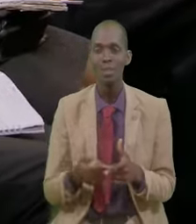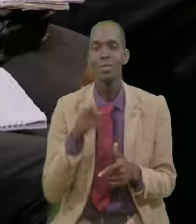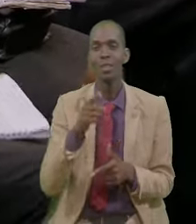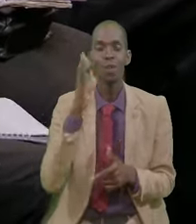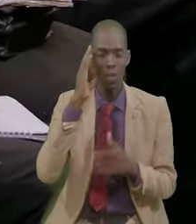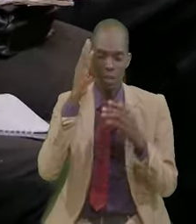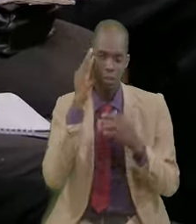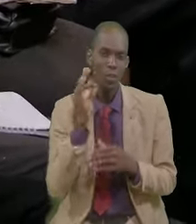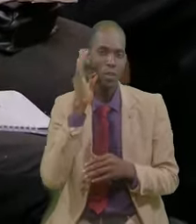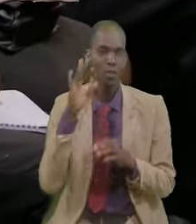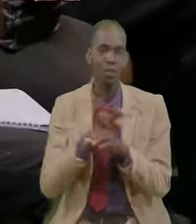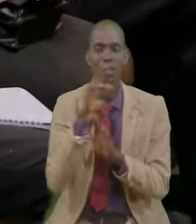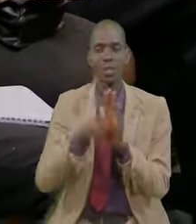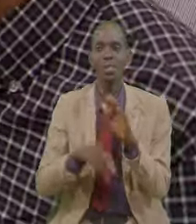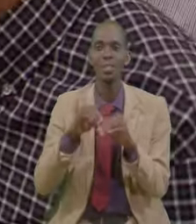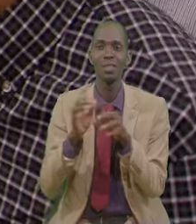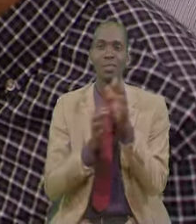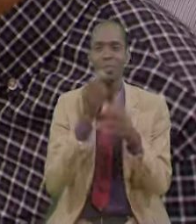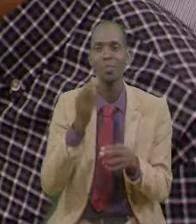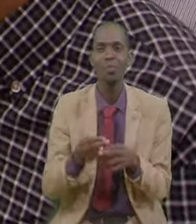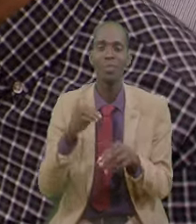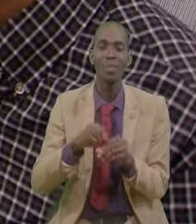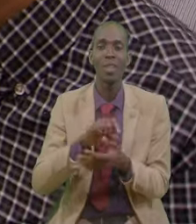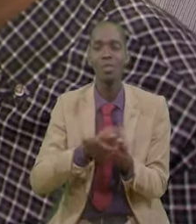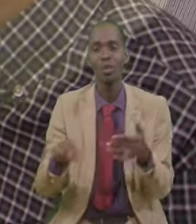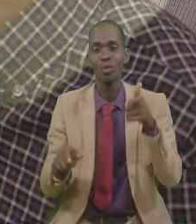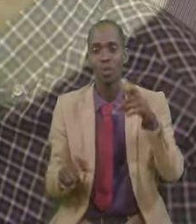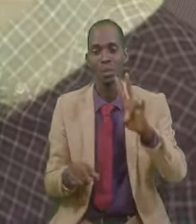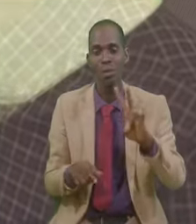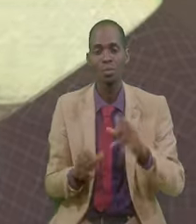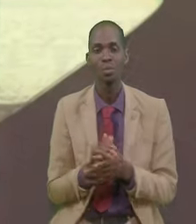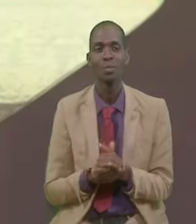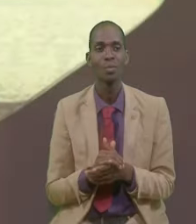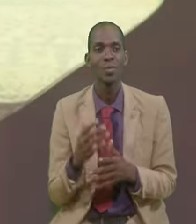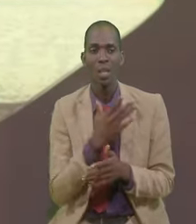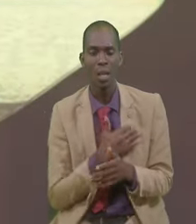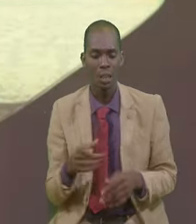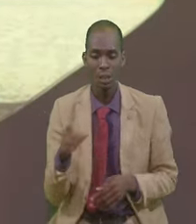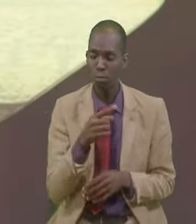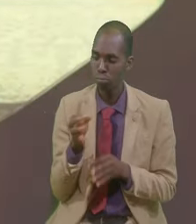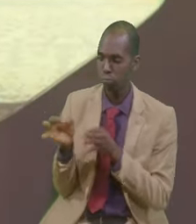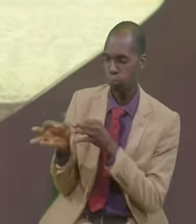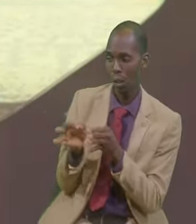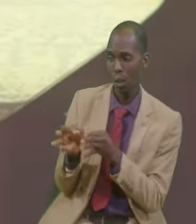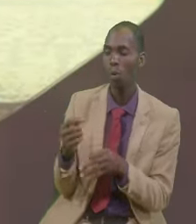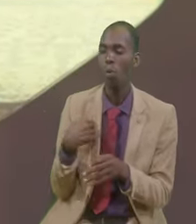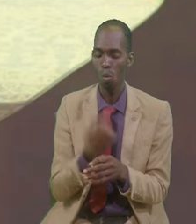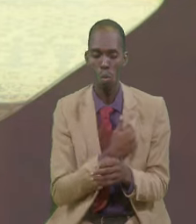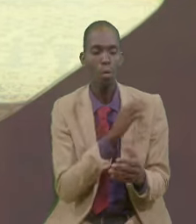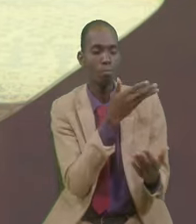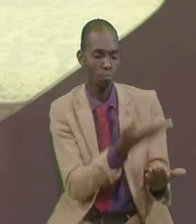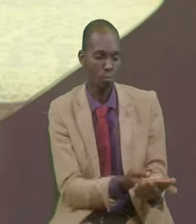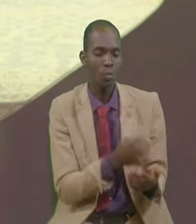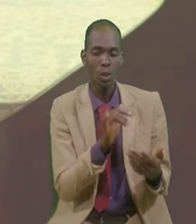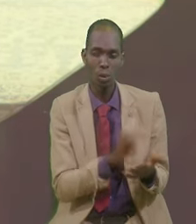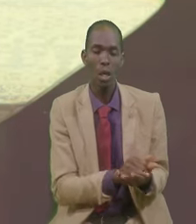in Jesus' name. Verse 27, and he told him, and he said, we came unto the